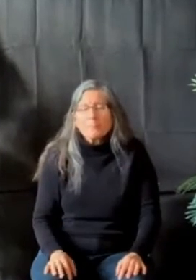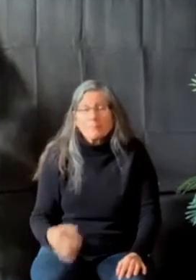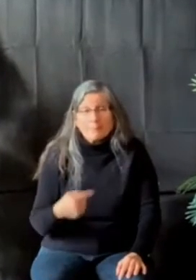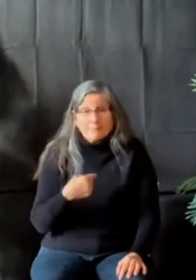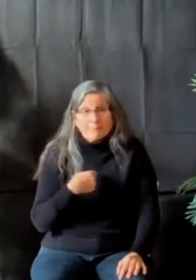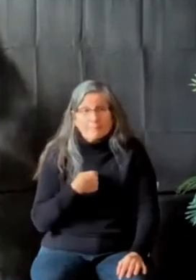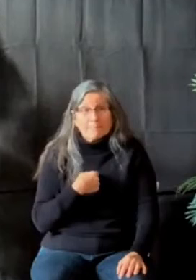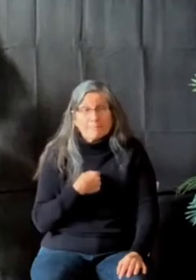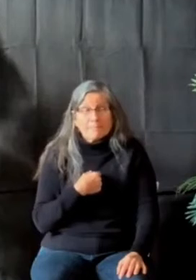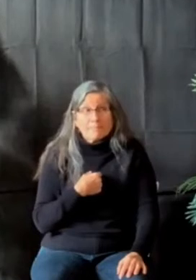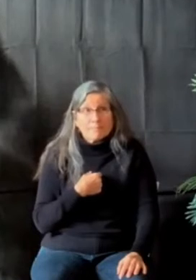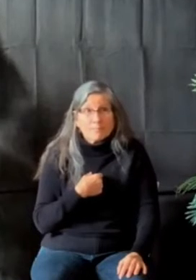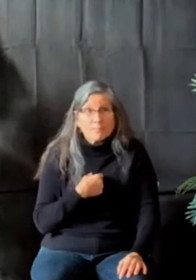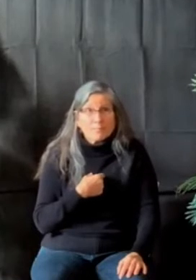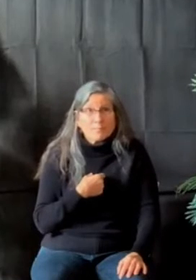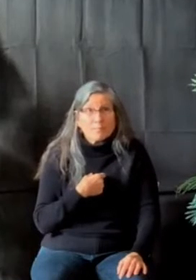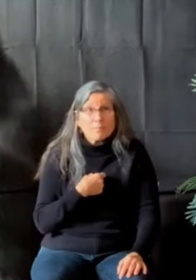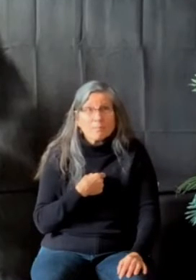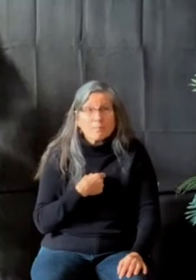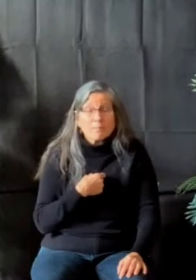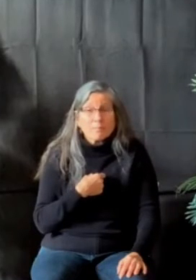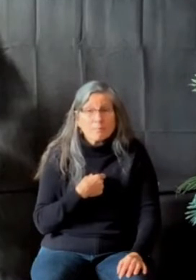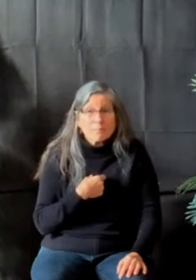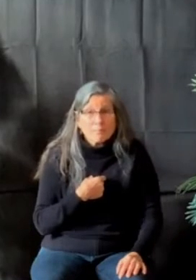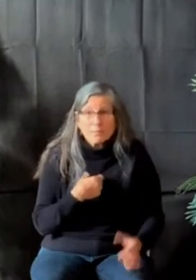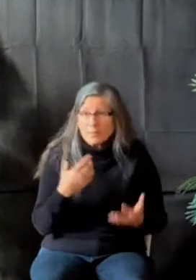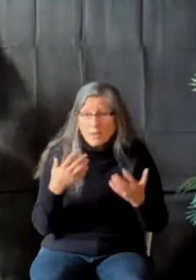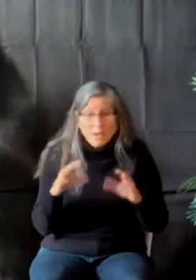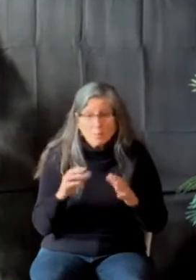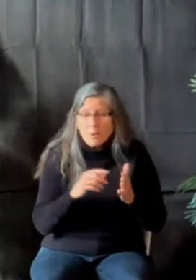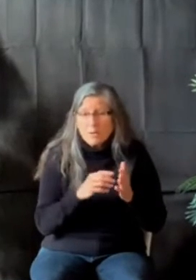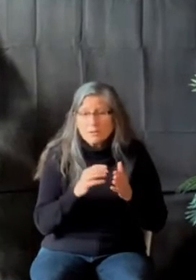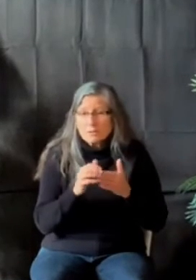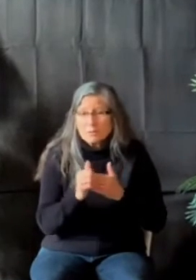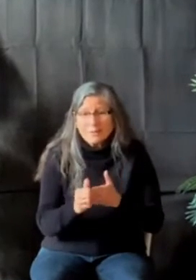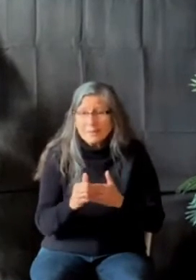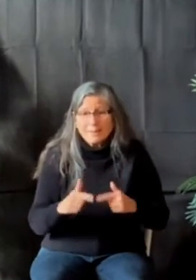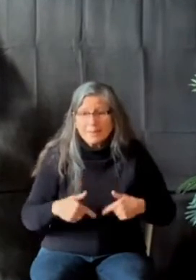How do we leave a life of sin?